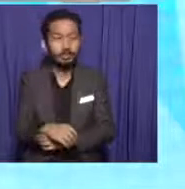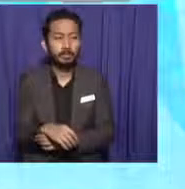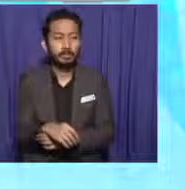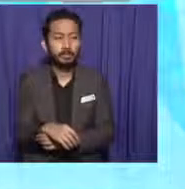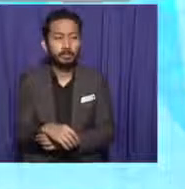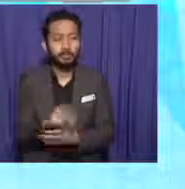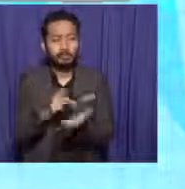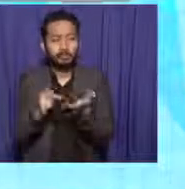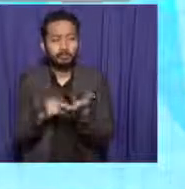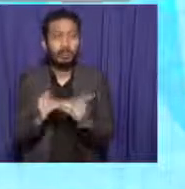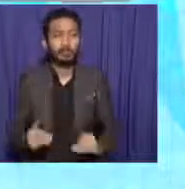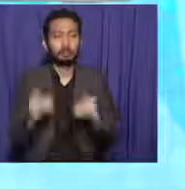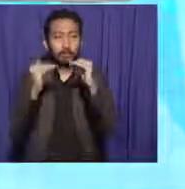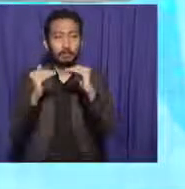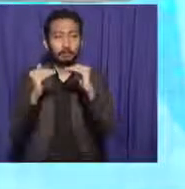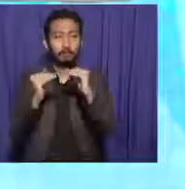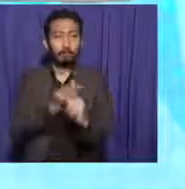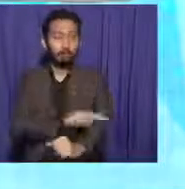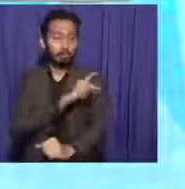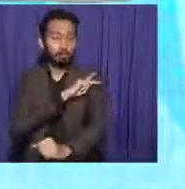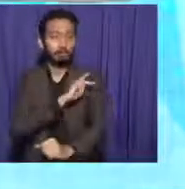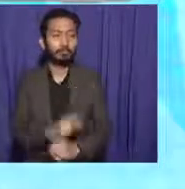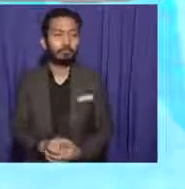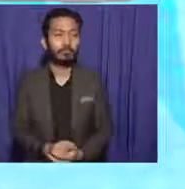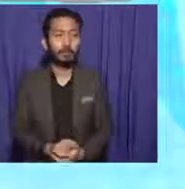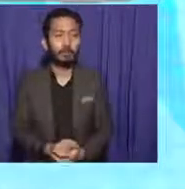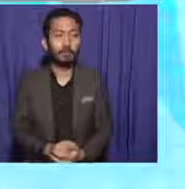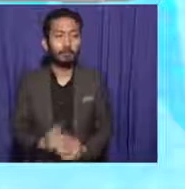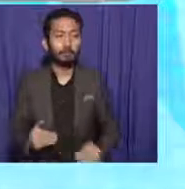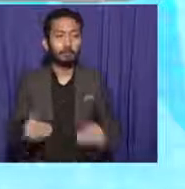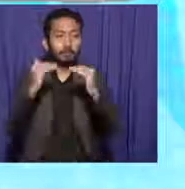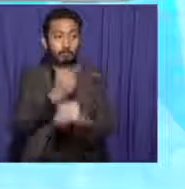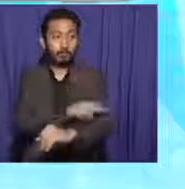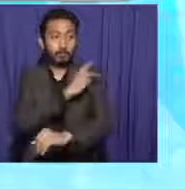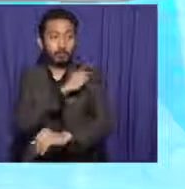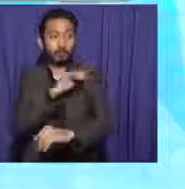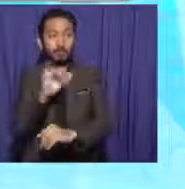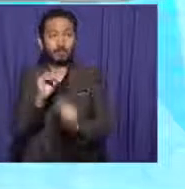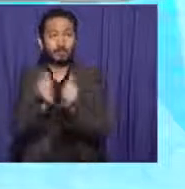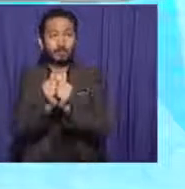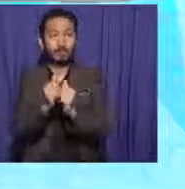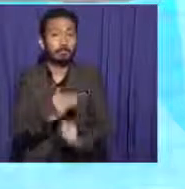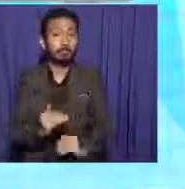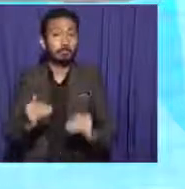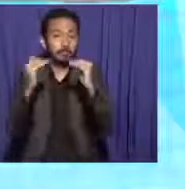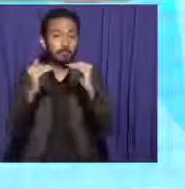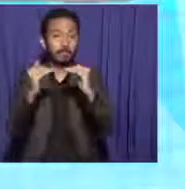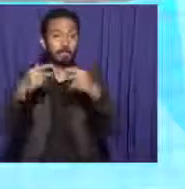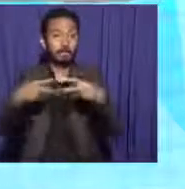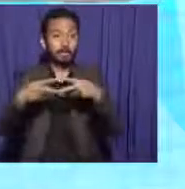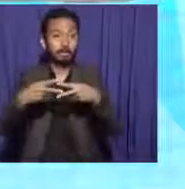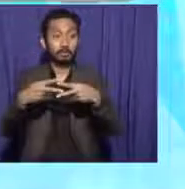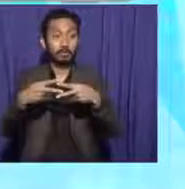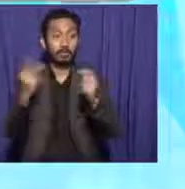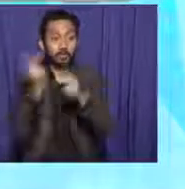Calculate the maximum instantaneous power dissipated. The peak power is equal to peak voltage